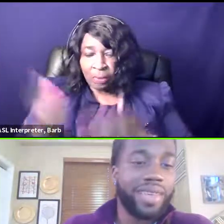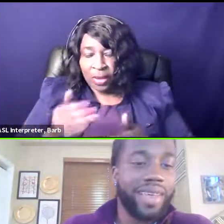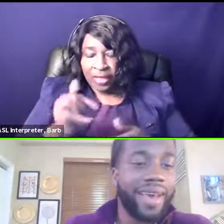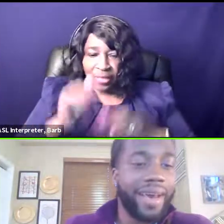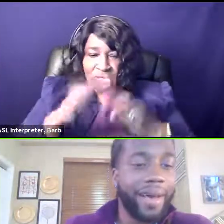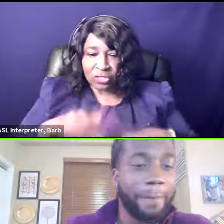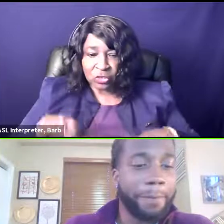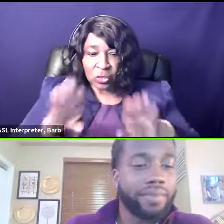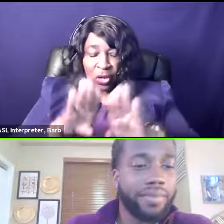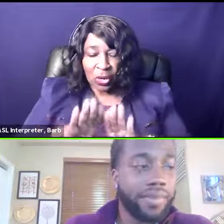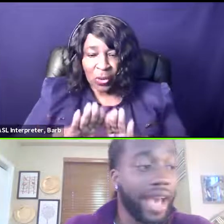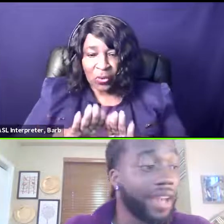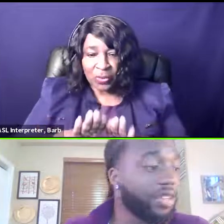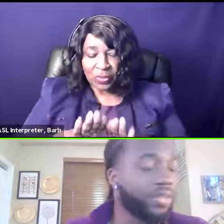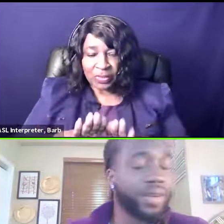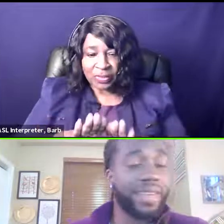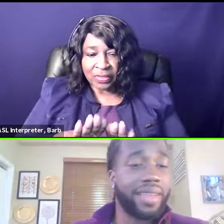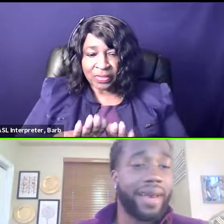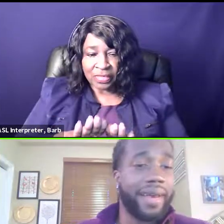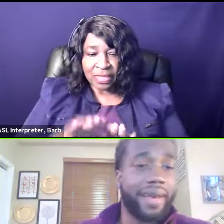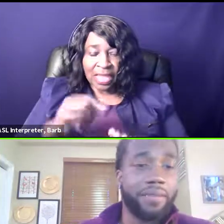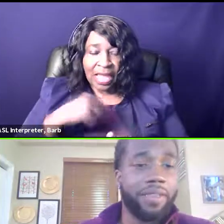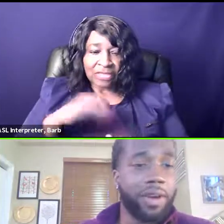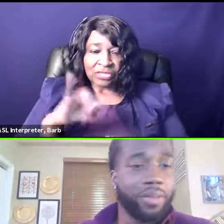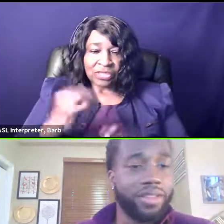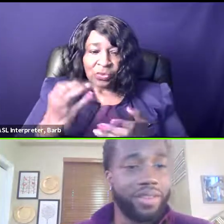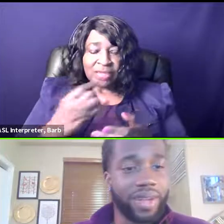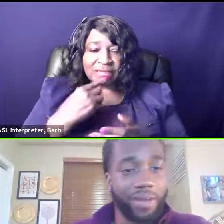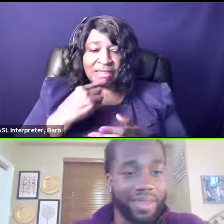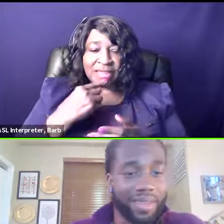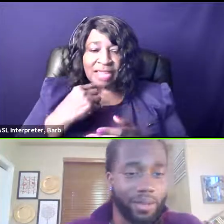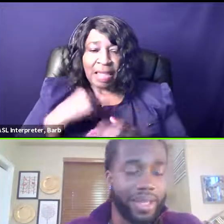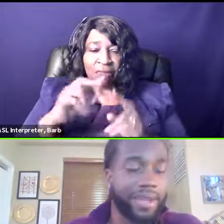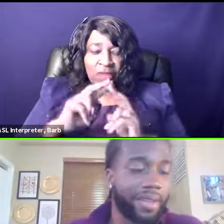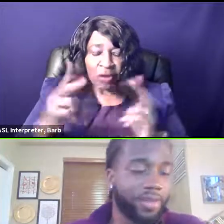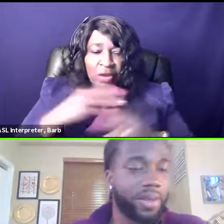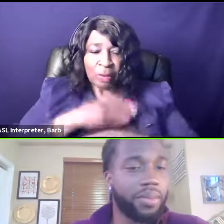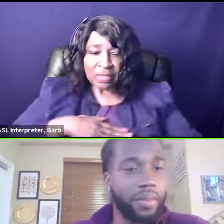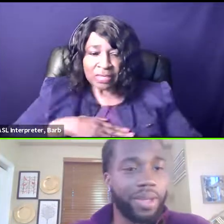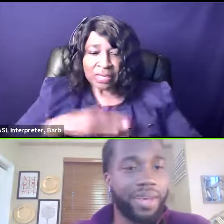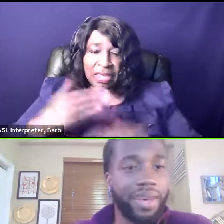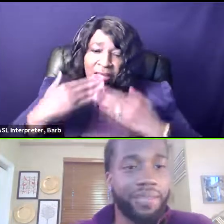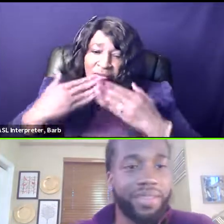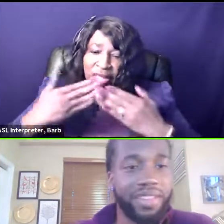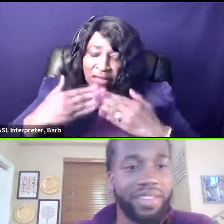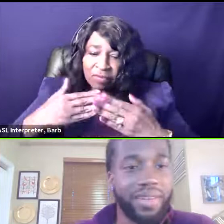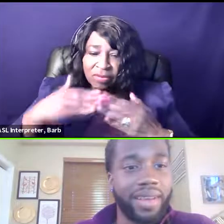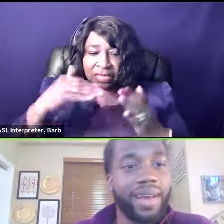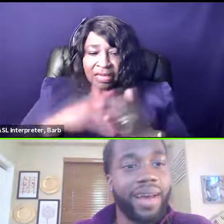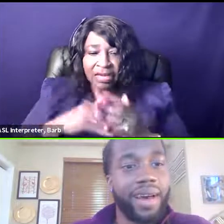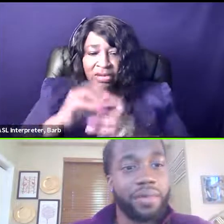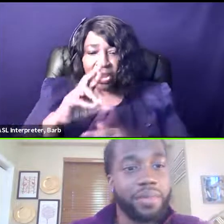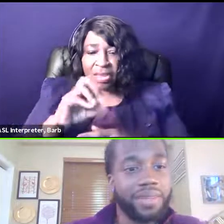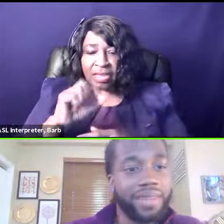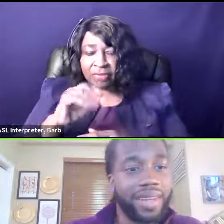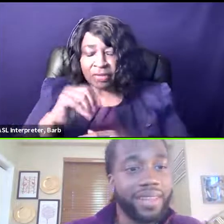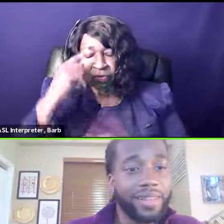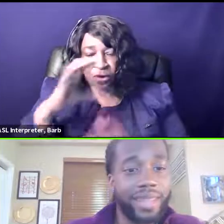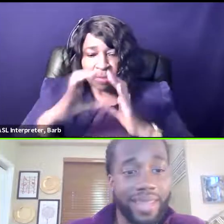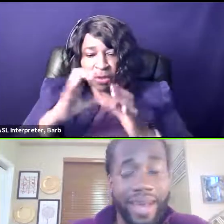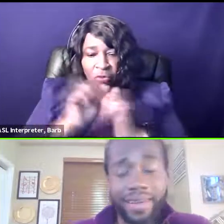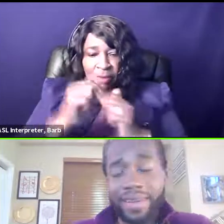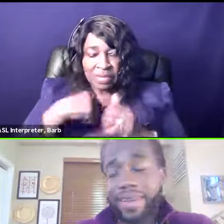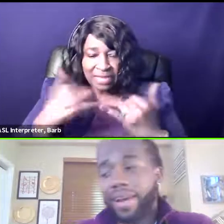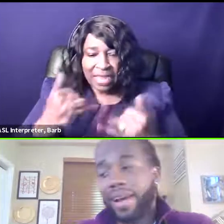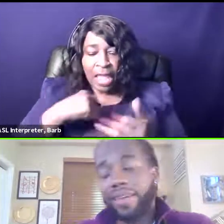close. I do just want to say I am very appreciative, and I want to thank you a lot, Dr. Reames, for being in conversation with me today. I